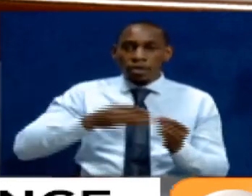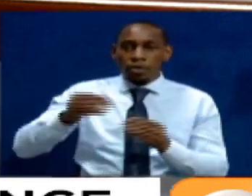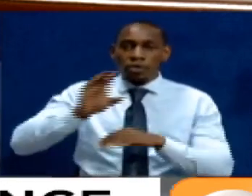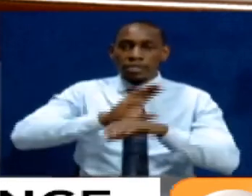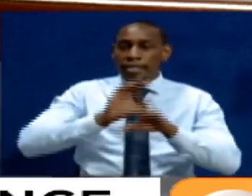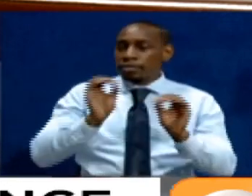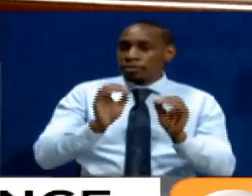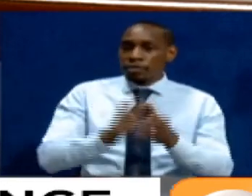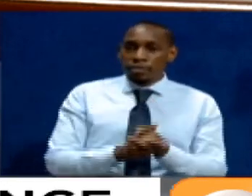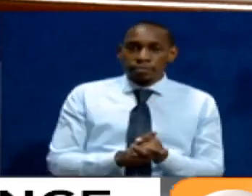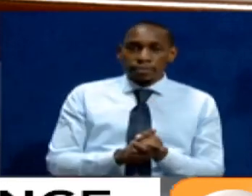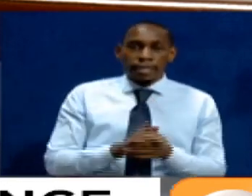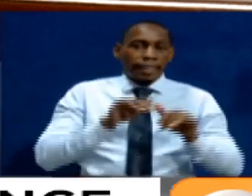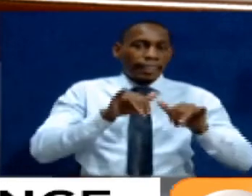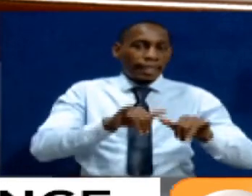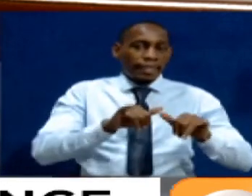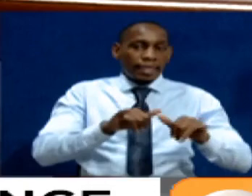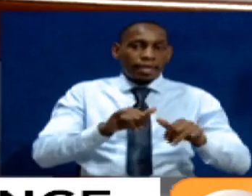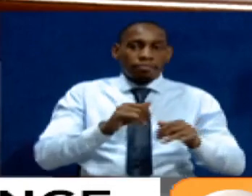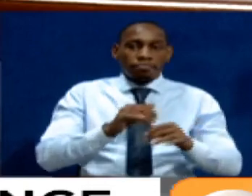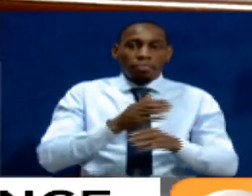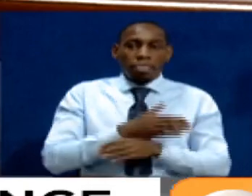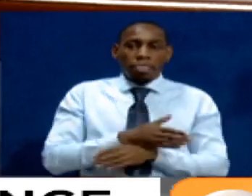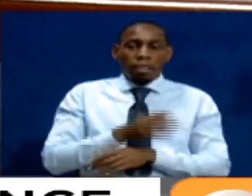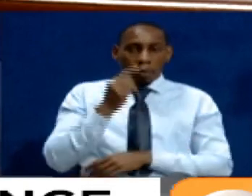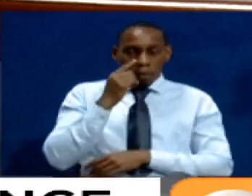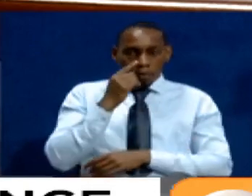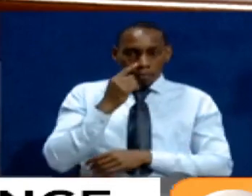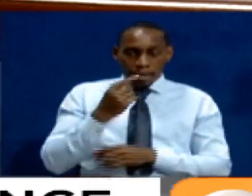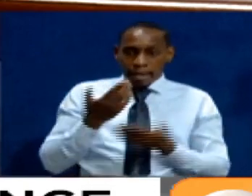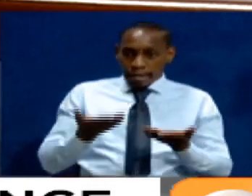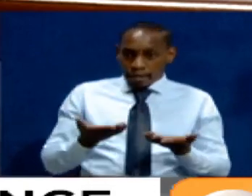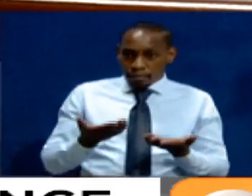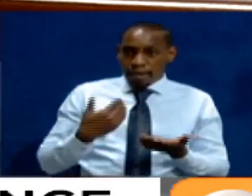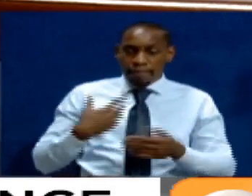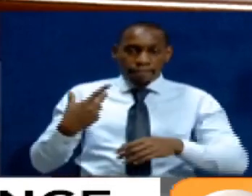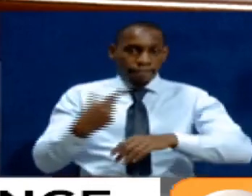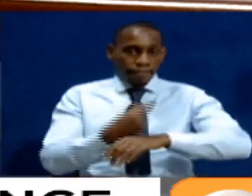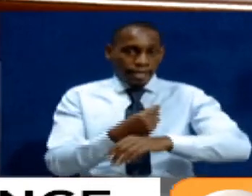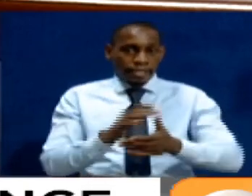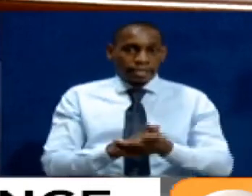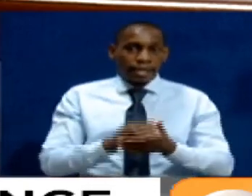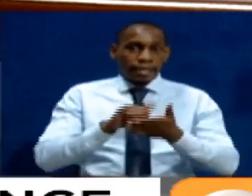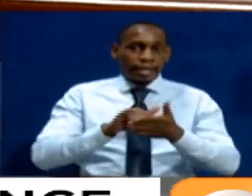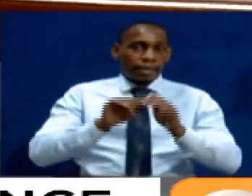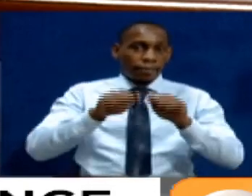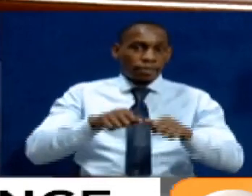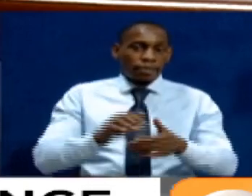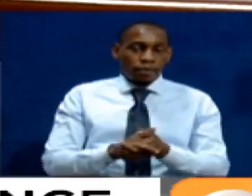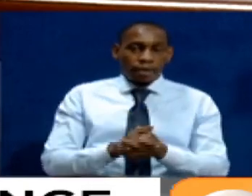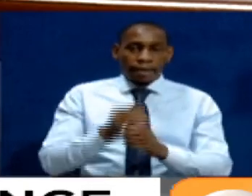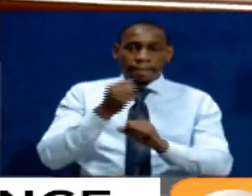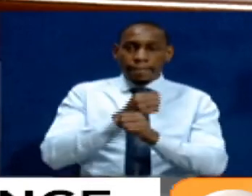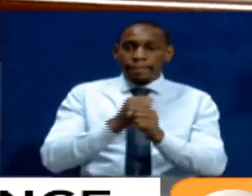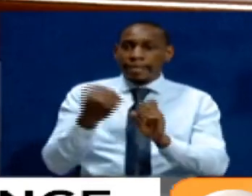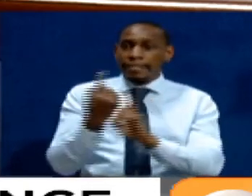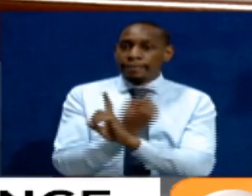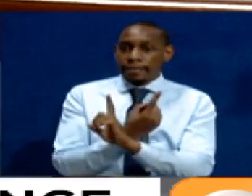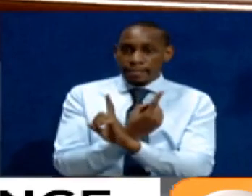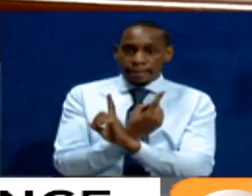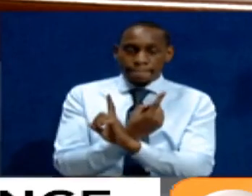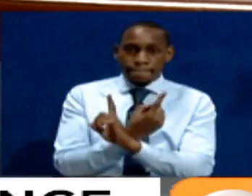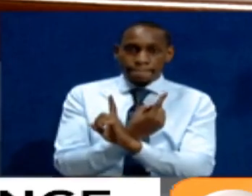of worship. They're just that idle within the homes. Now we have this vaccine that can make a